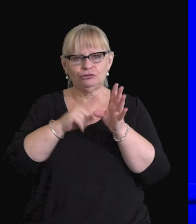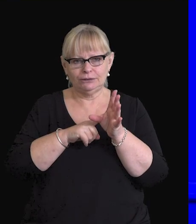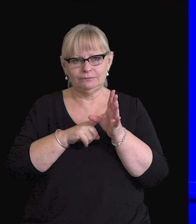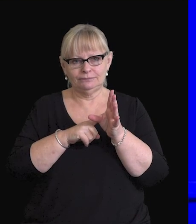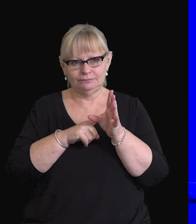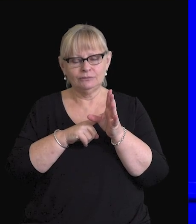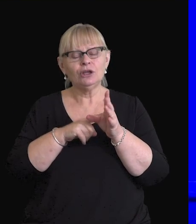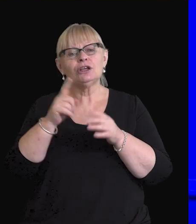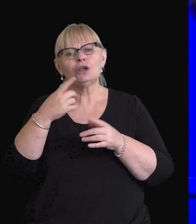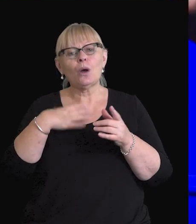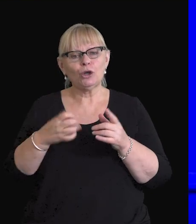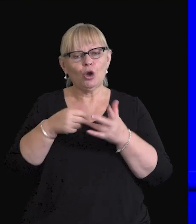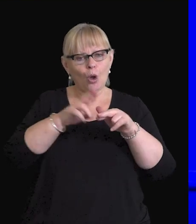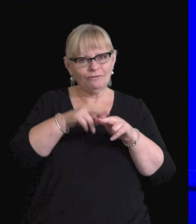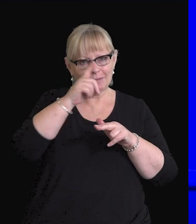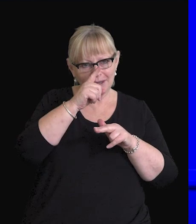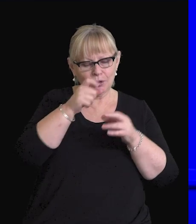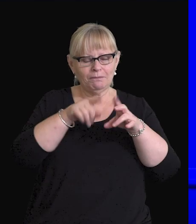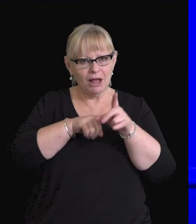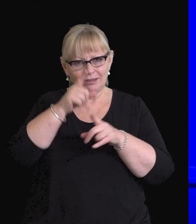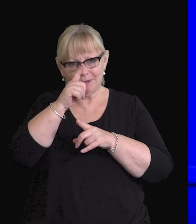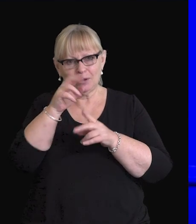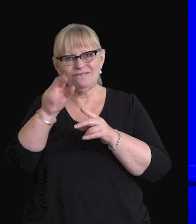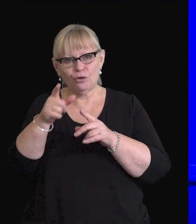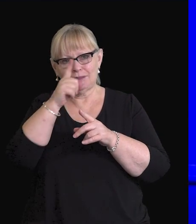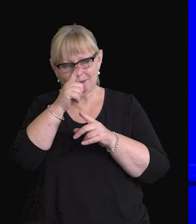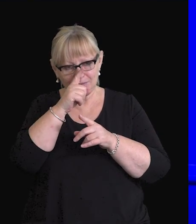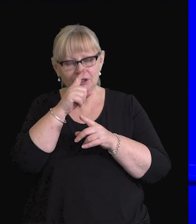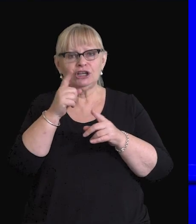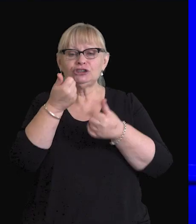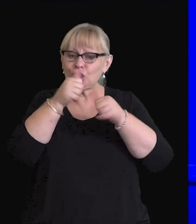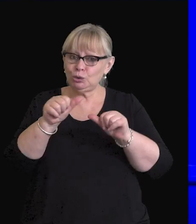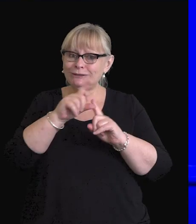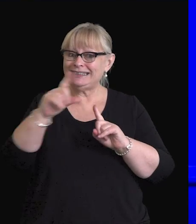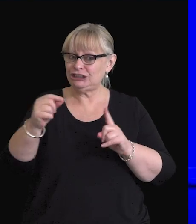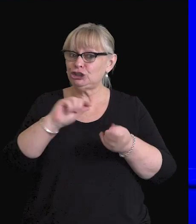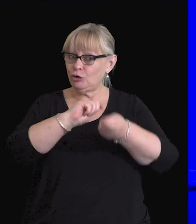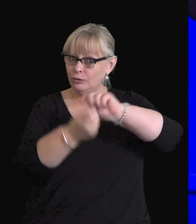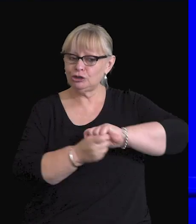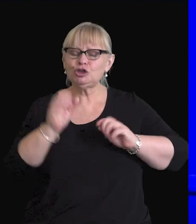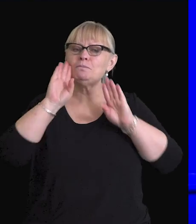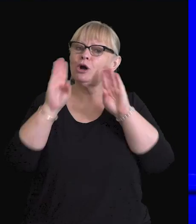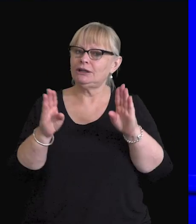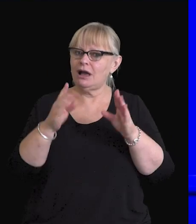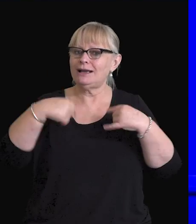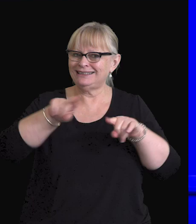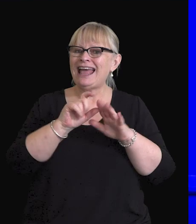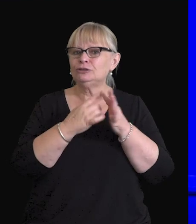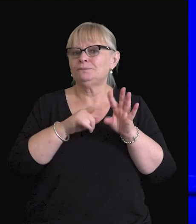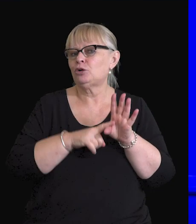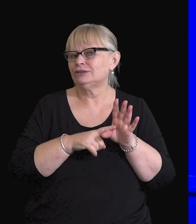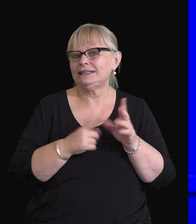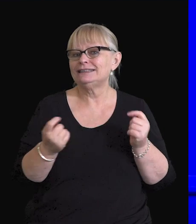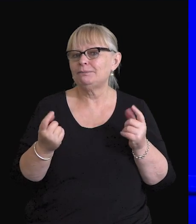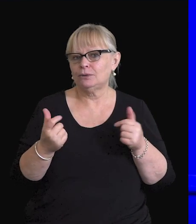of the people, by the people, and for the people. What do I mean by this? I mean that we should harness the momentum of the digital revolution to modernise our democracy, quite